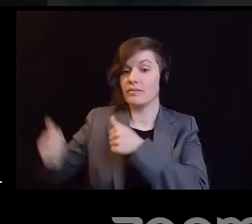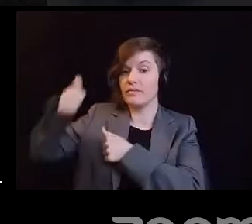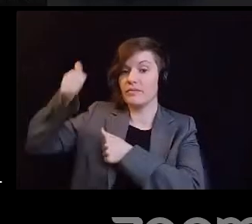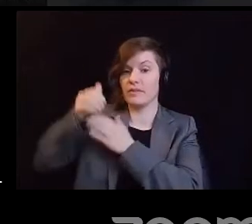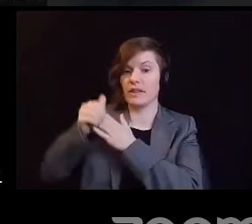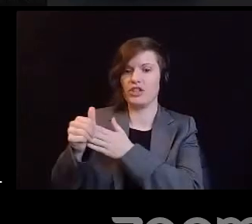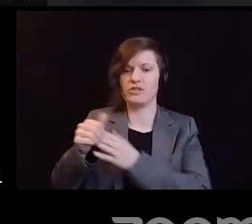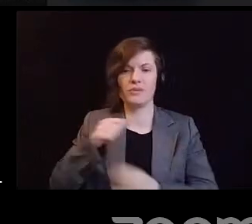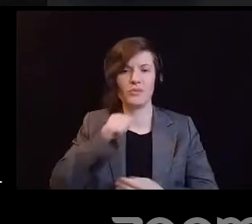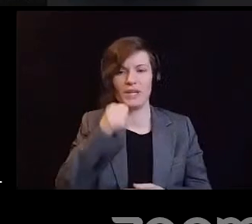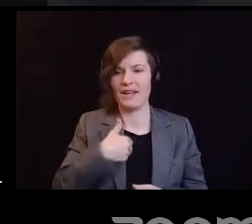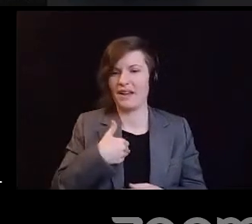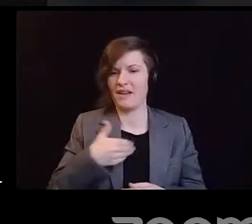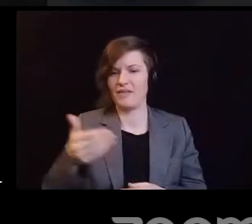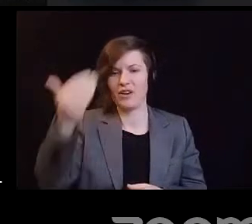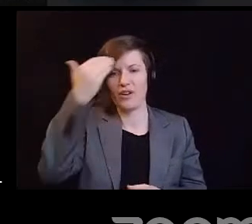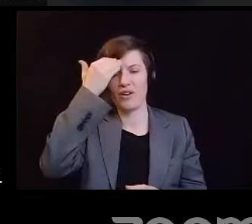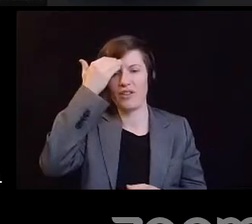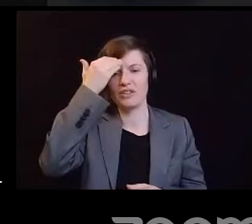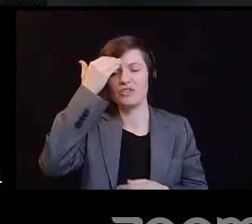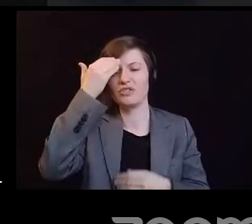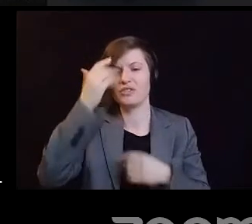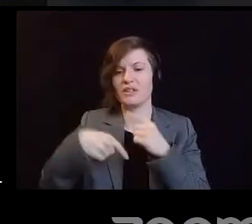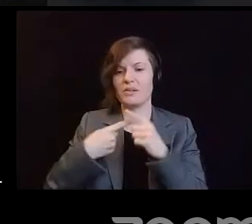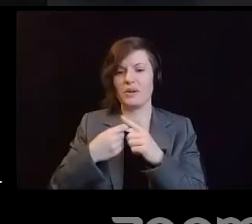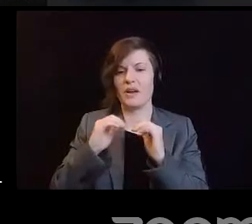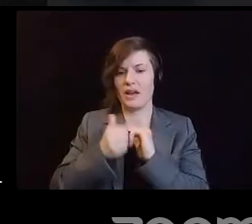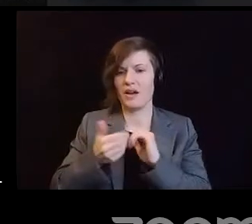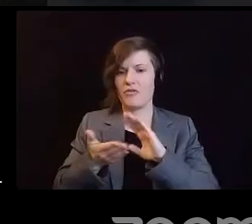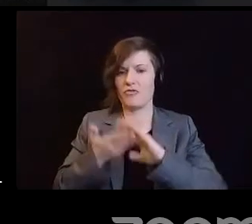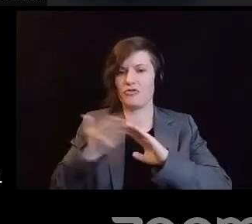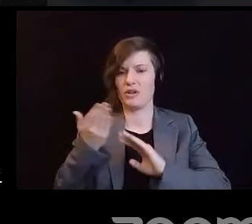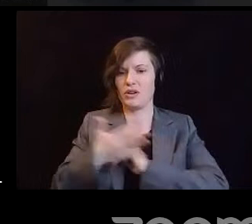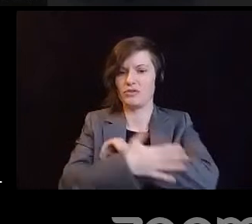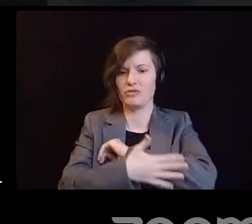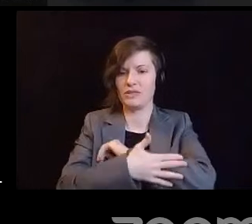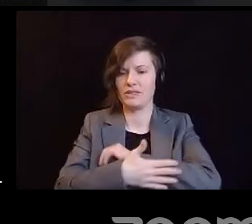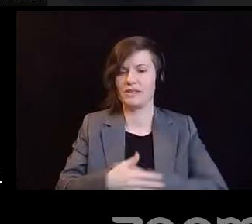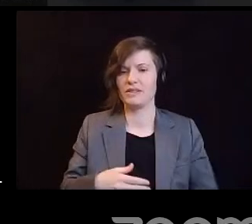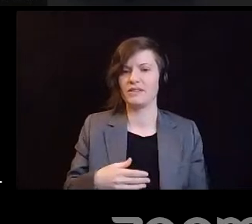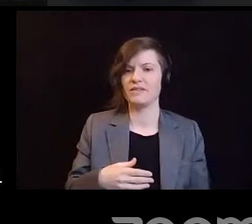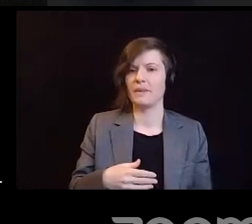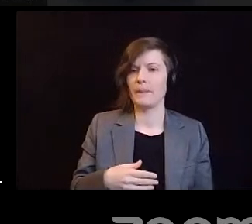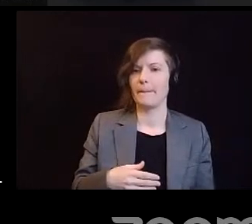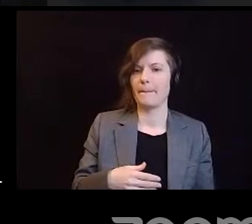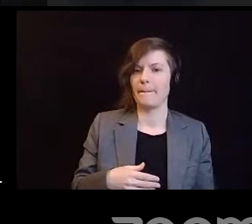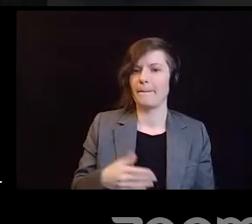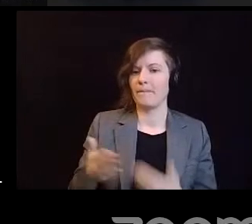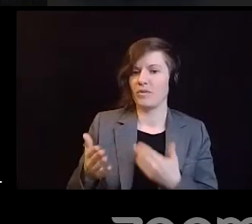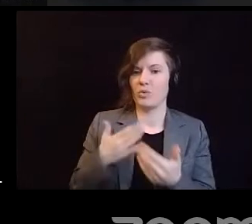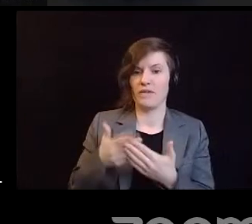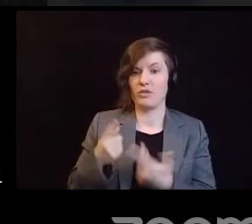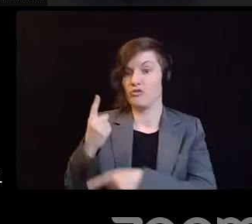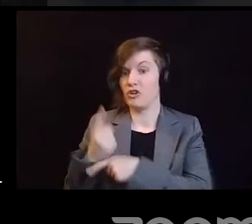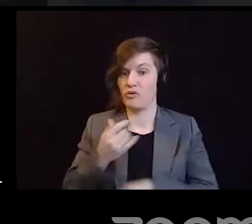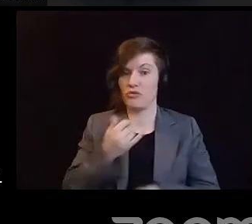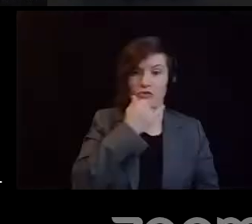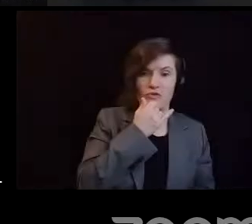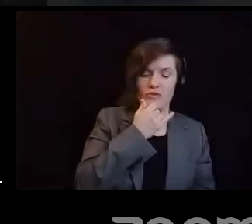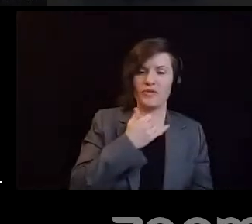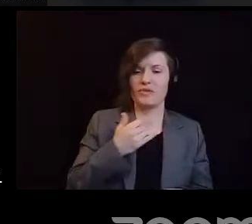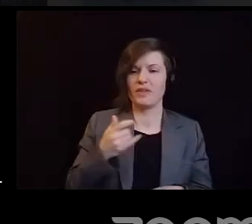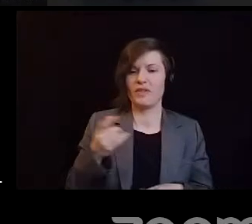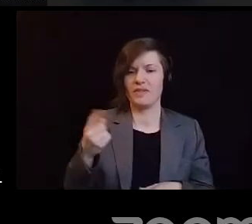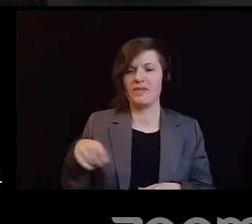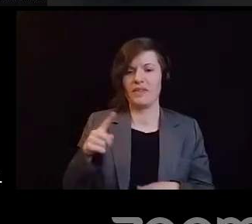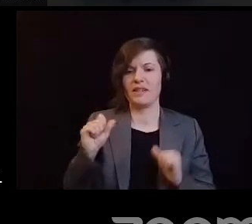to run a country, and we probably shouldn't have, right? They were pushed, like, whether it was right or wrong, or whatever happened, how, like, they can defend their own positions. That's